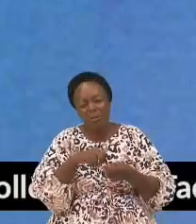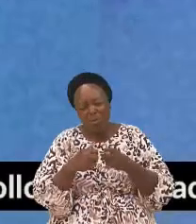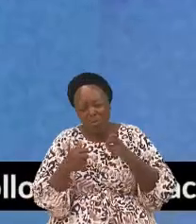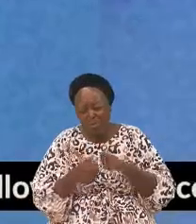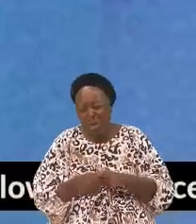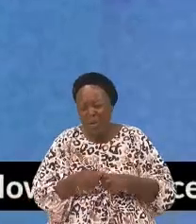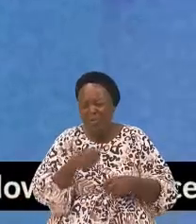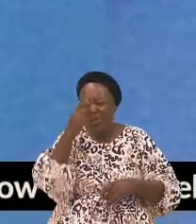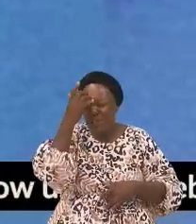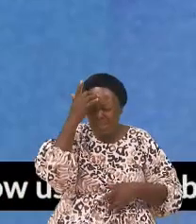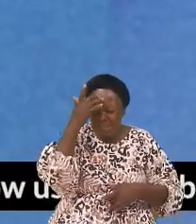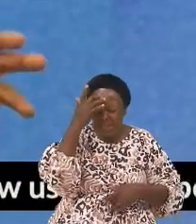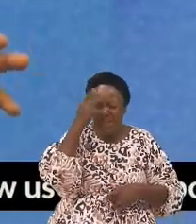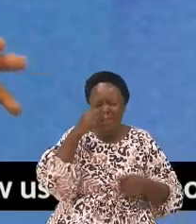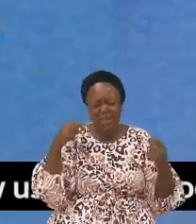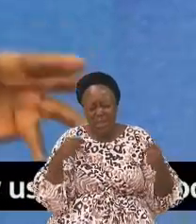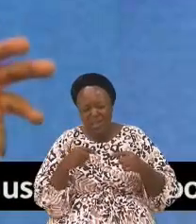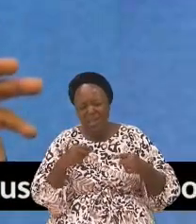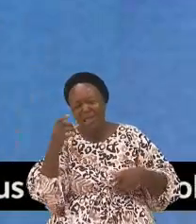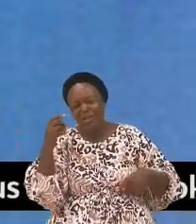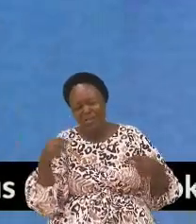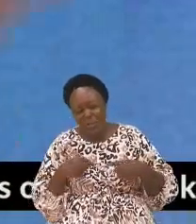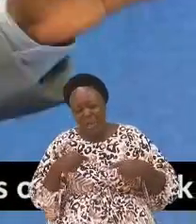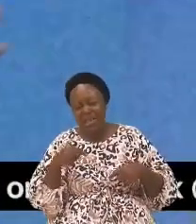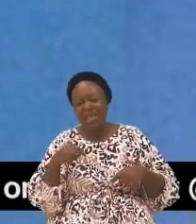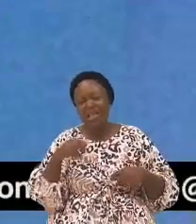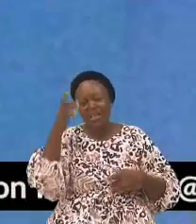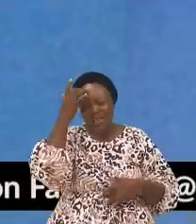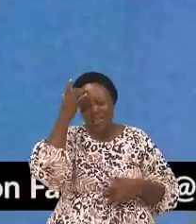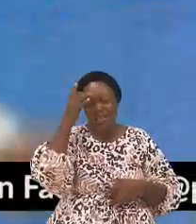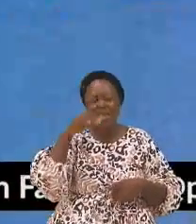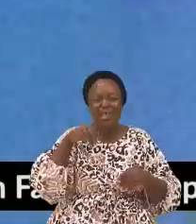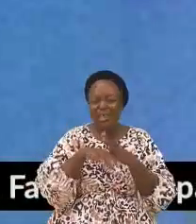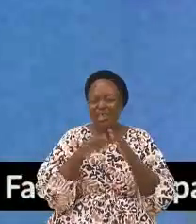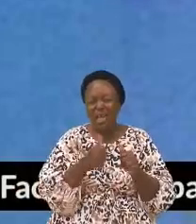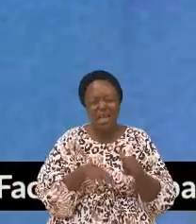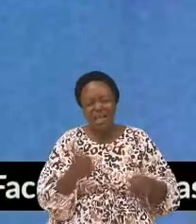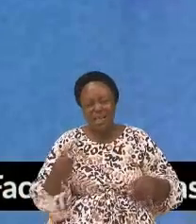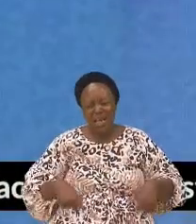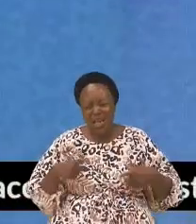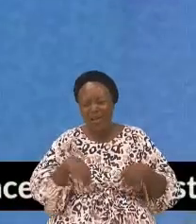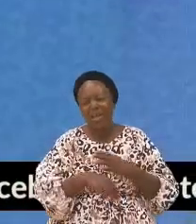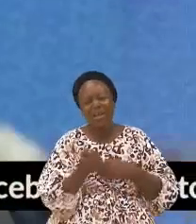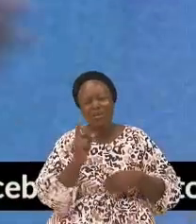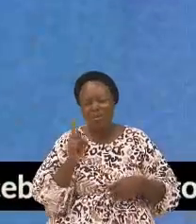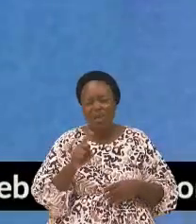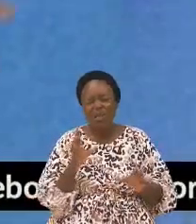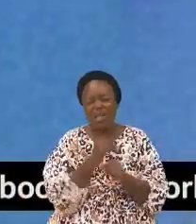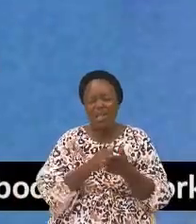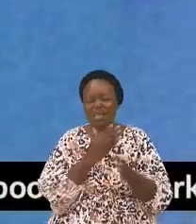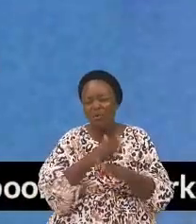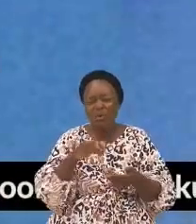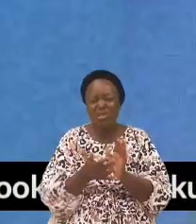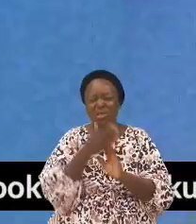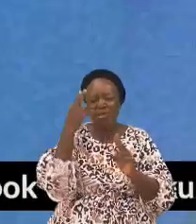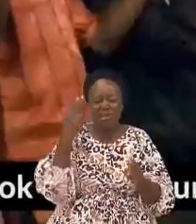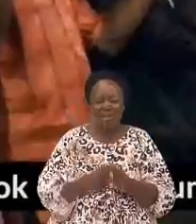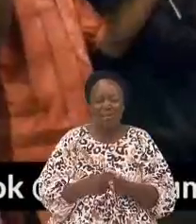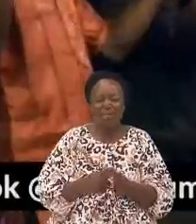long-standing infirmity, sickness, pain, in any life, anywhere, take it away